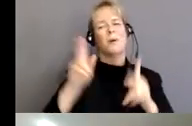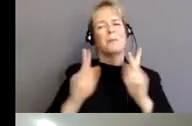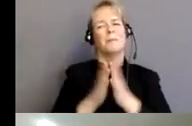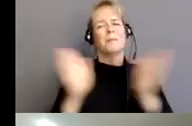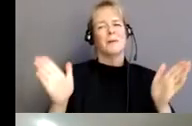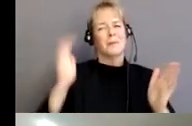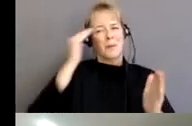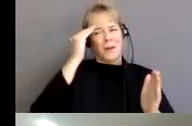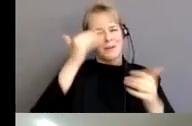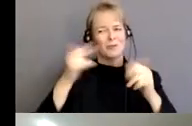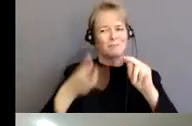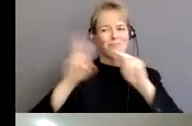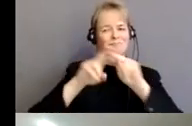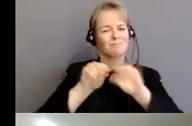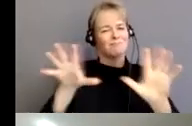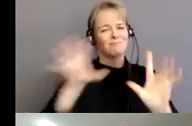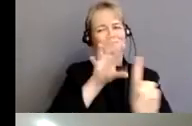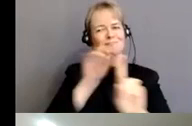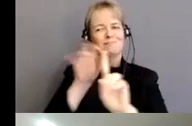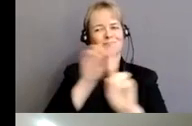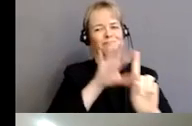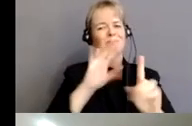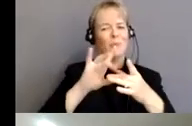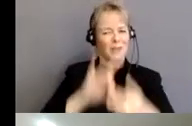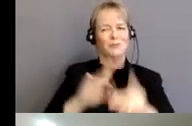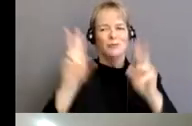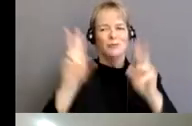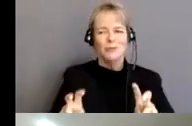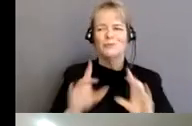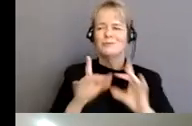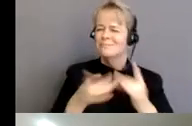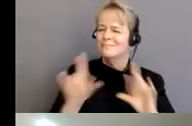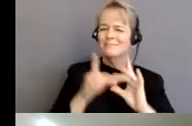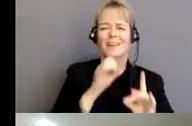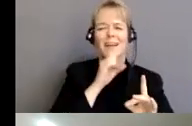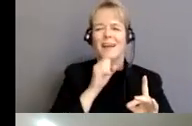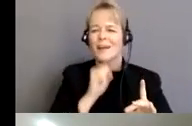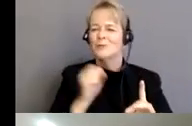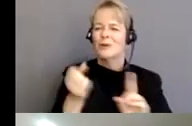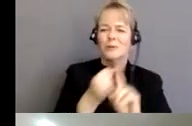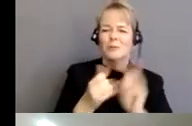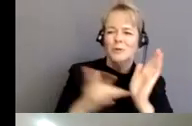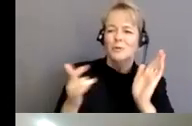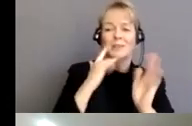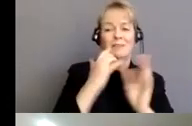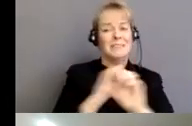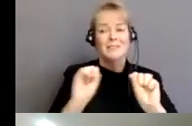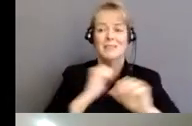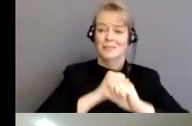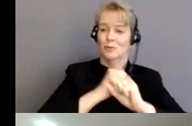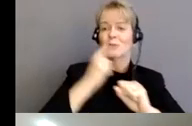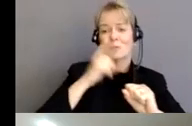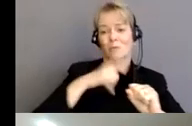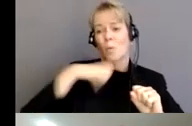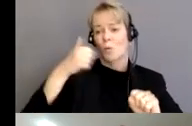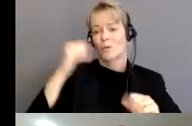increase the knowledge and awareness around particular issues related to elder abuse and the safety and security of older adults.